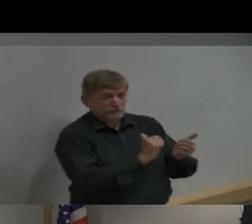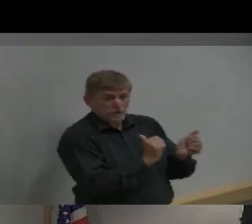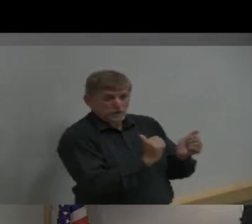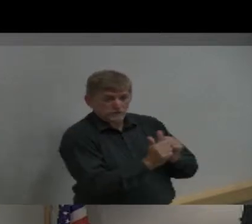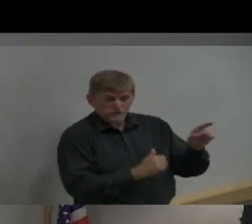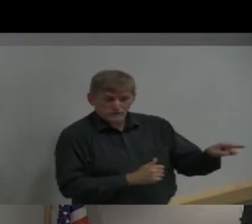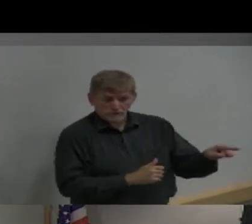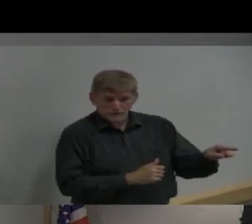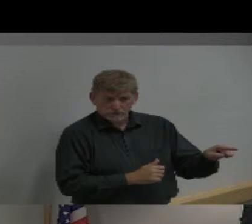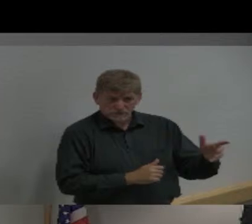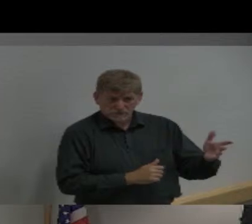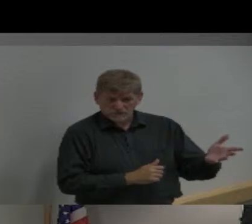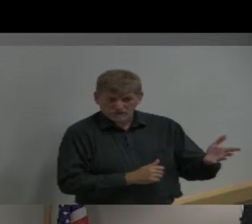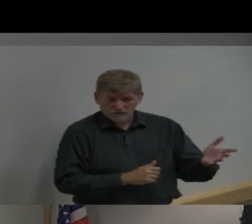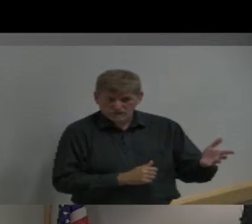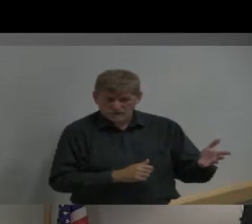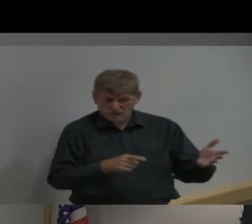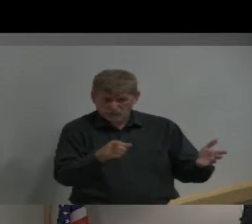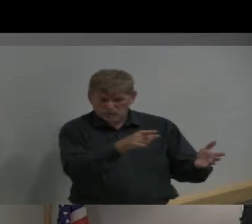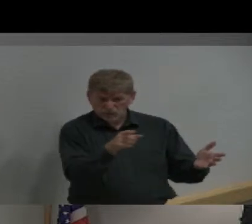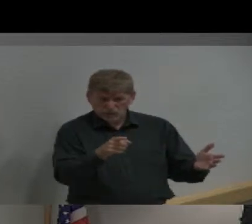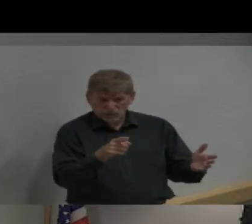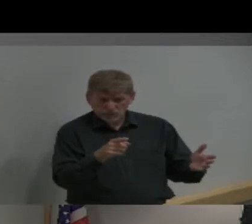winter sports. Is there an update with that?